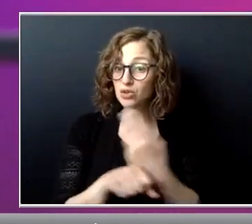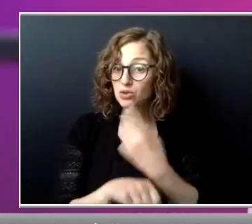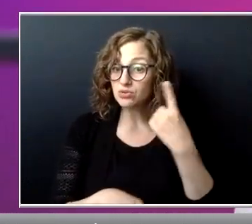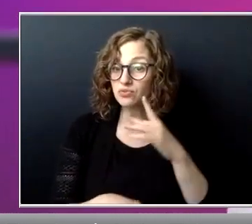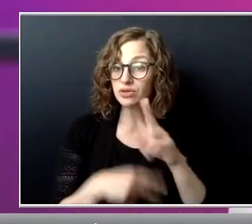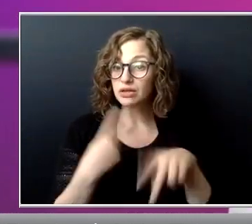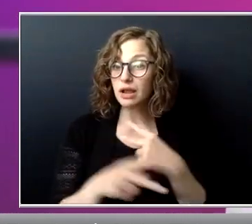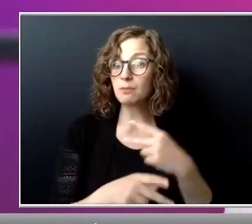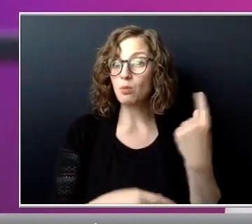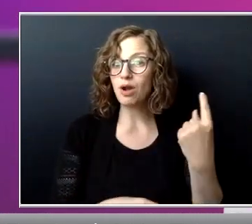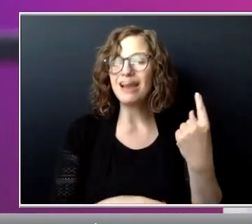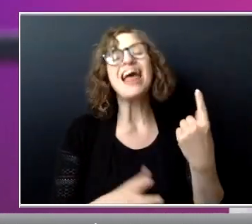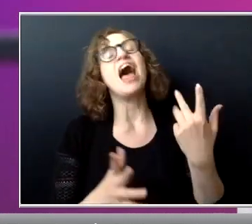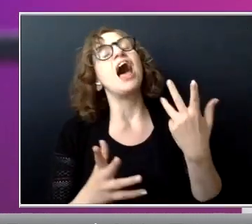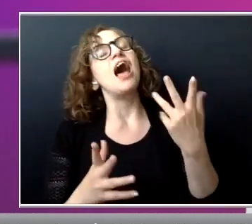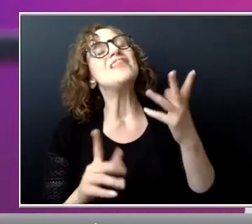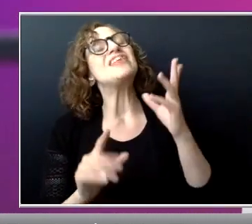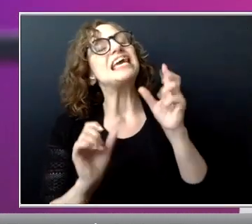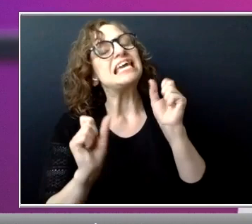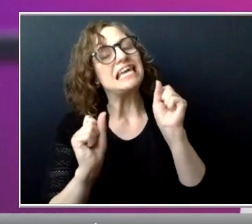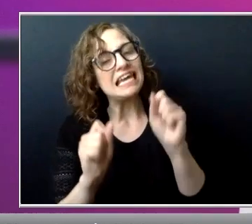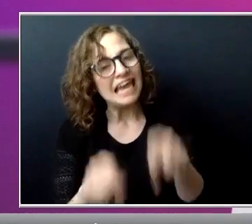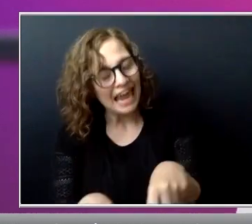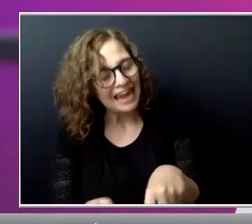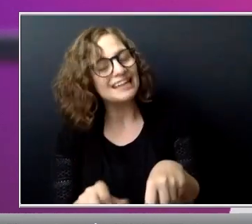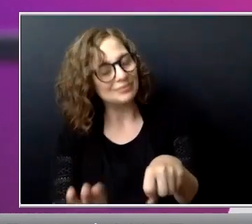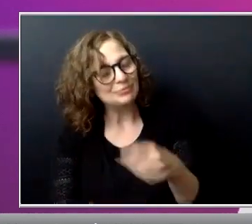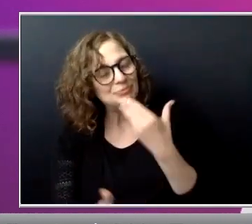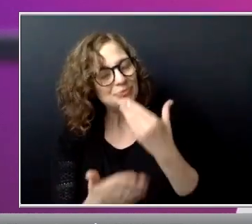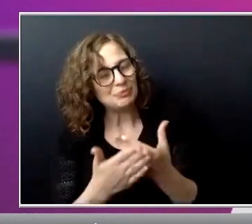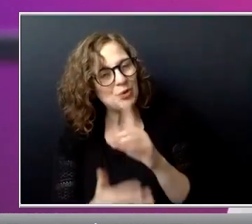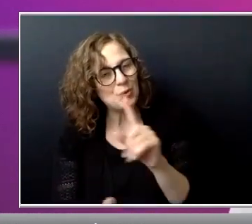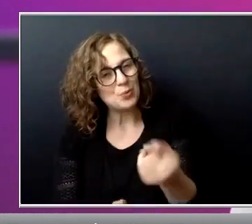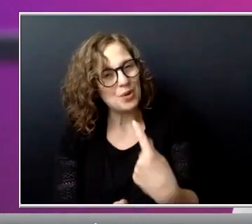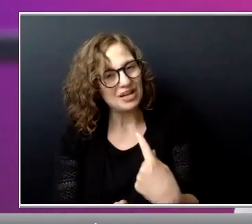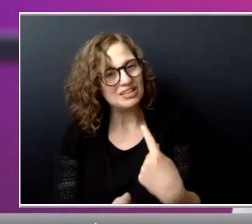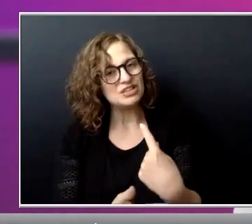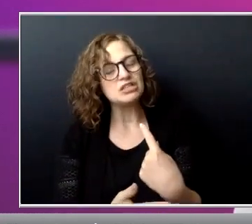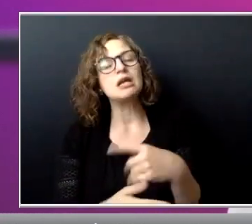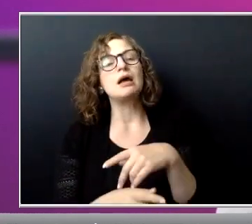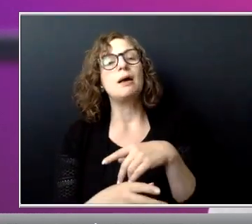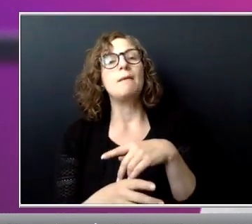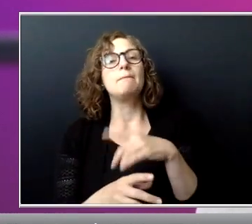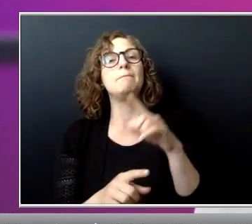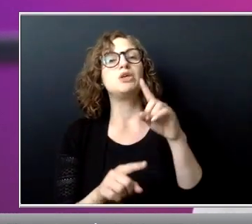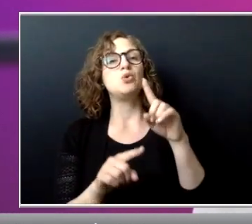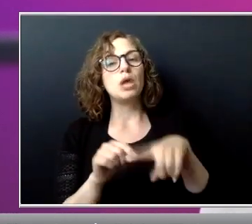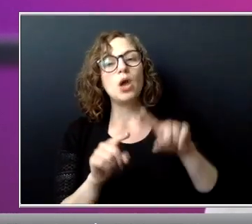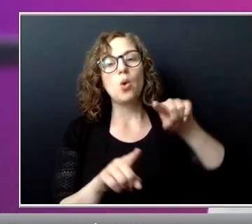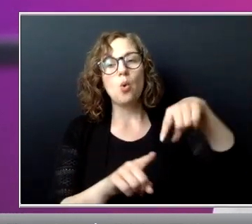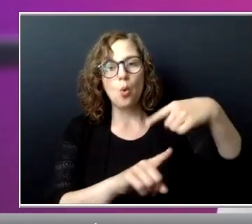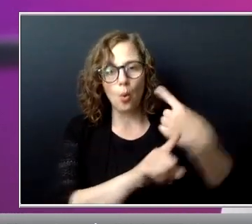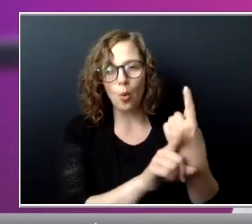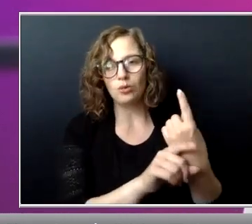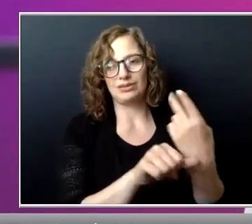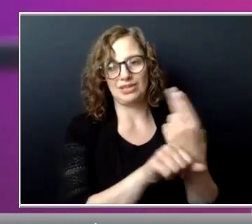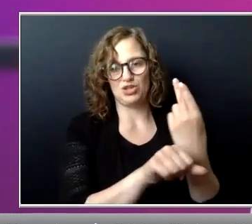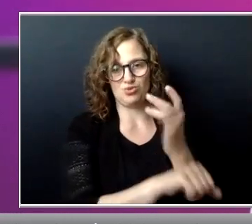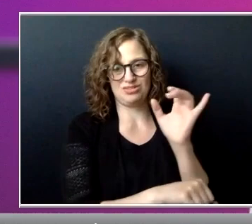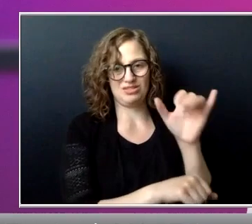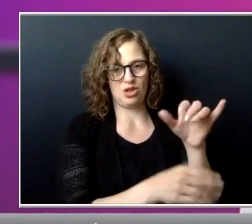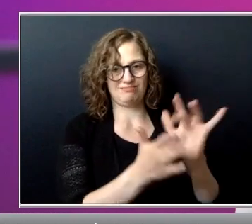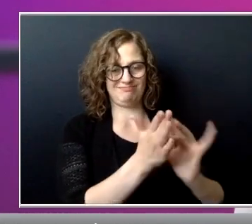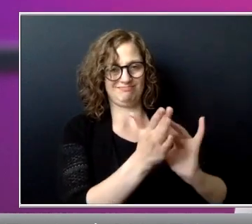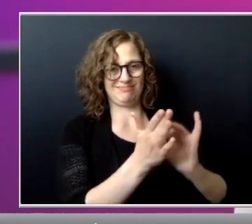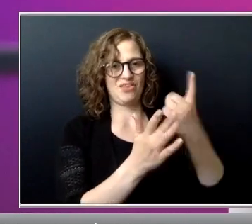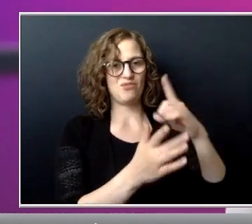great question. And they are very effective, but they can't be only used for type 1 diabetes. And so they're not FDA